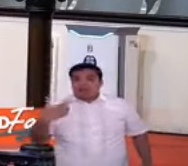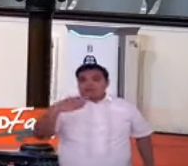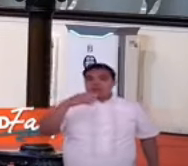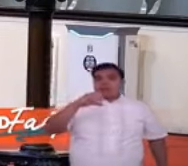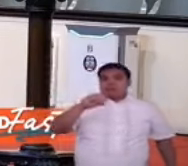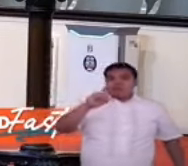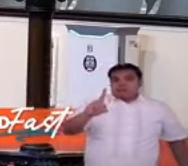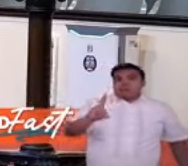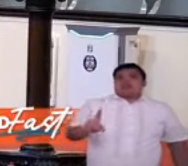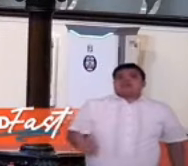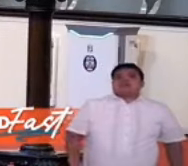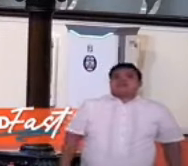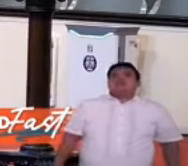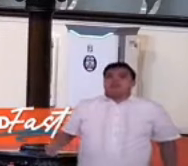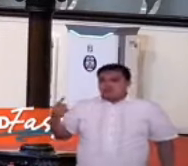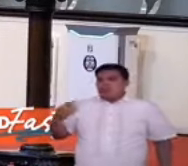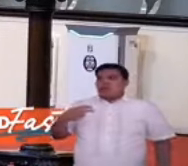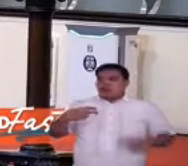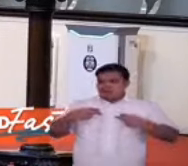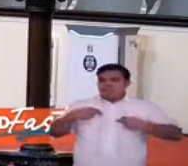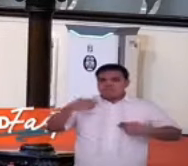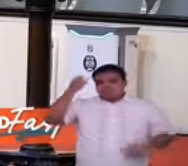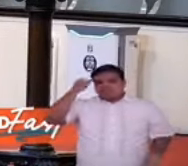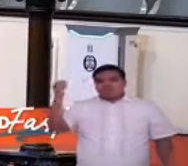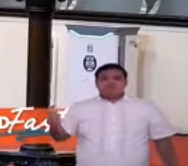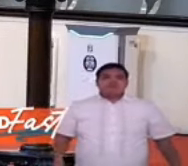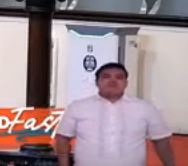God is already hypocritical.